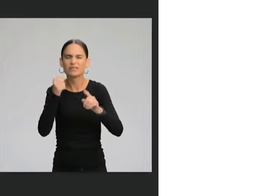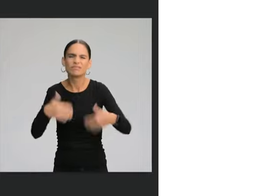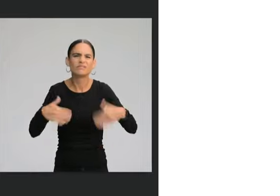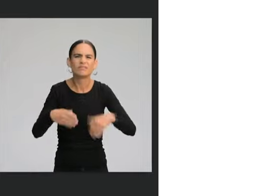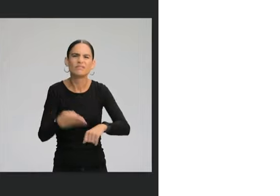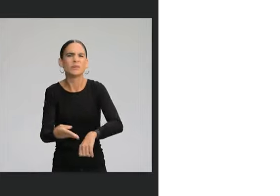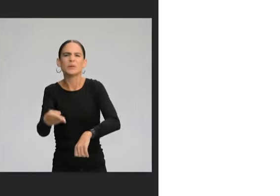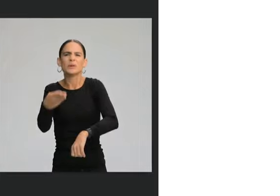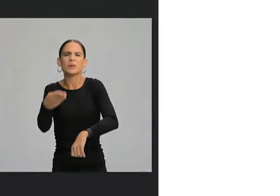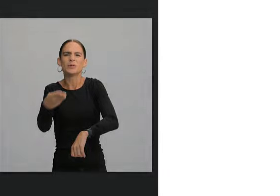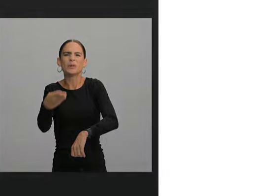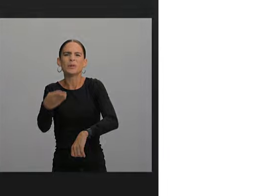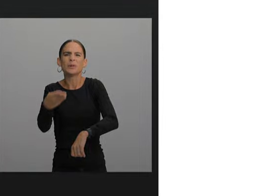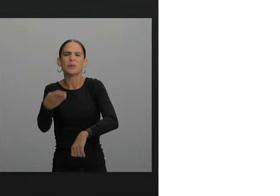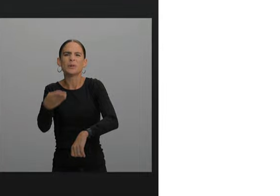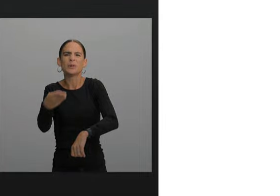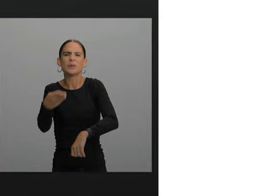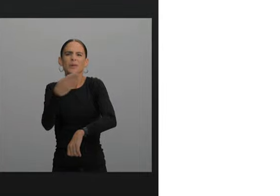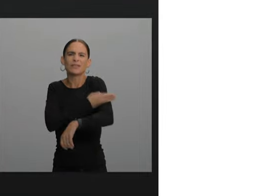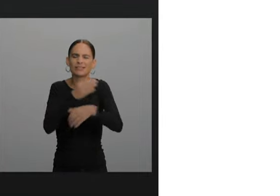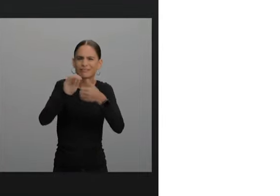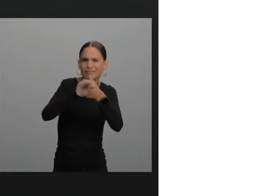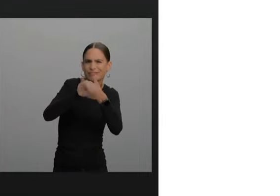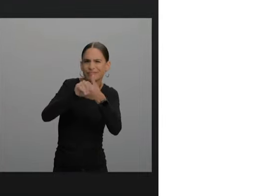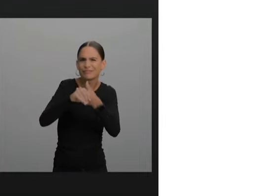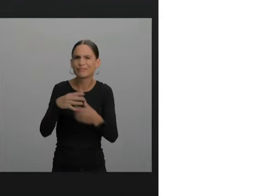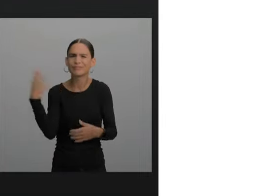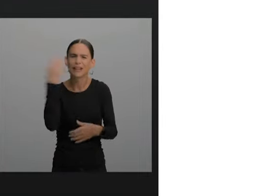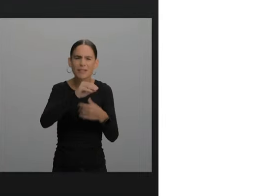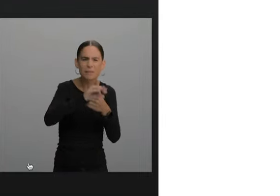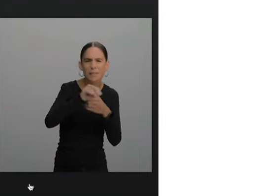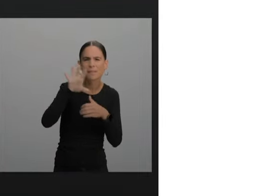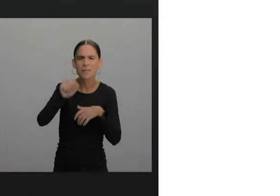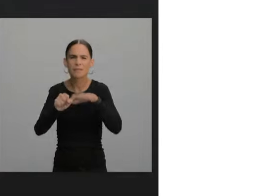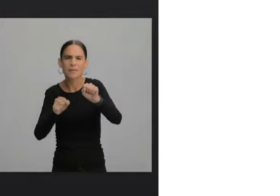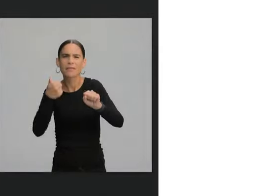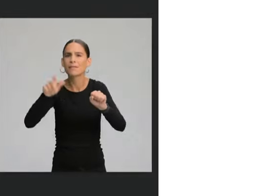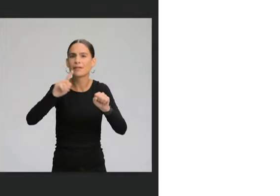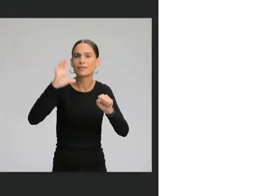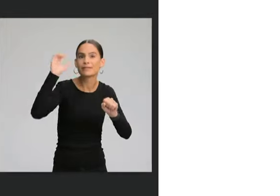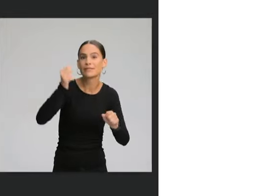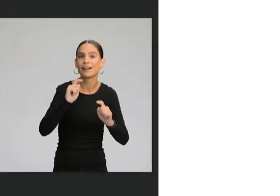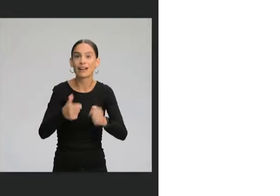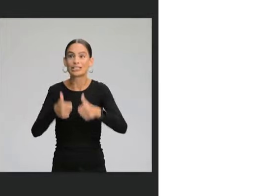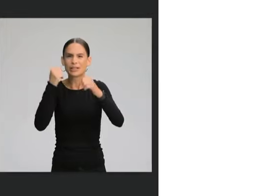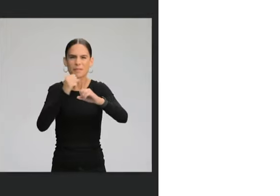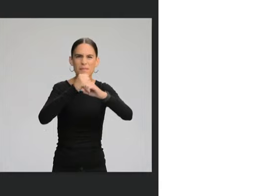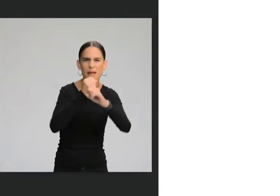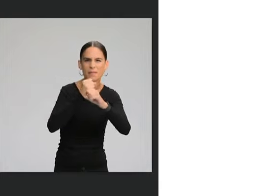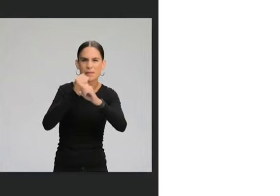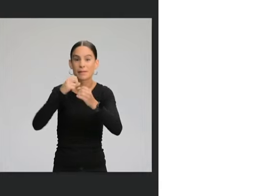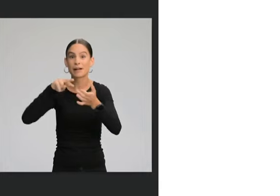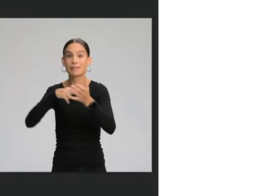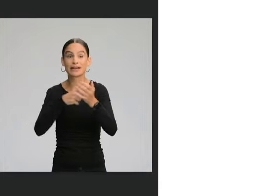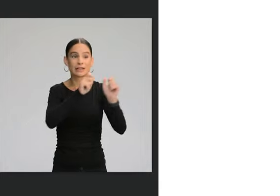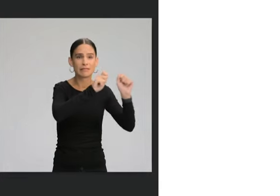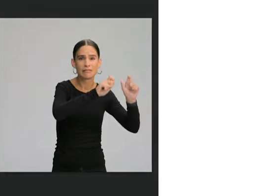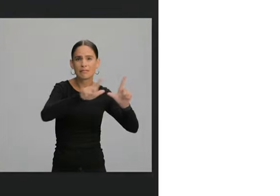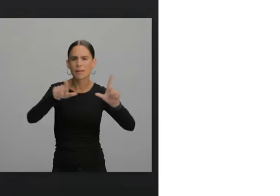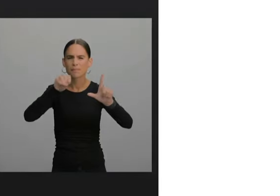shots everywhere. That's awesome. The faster aperture allows better motion freezing, showing off